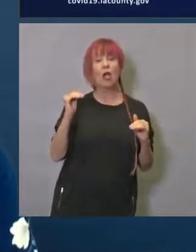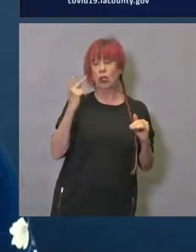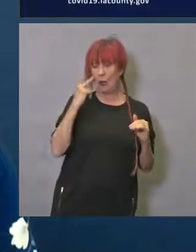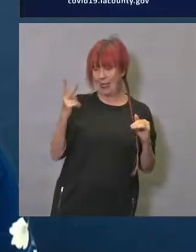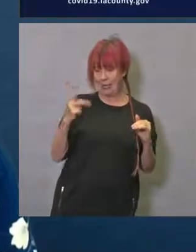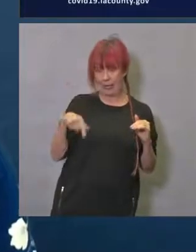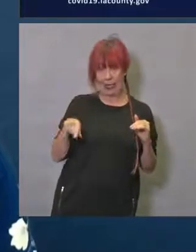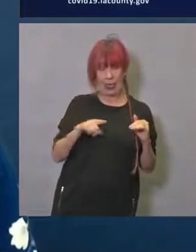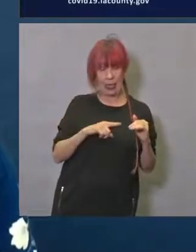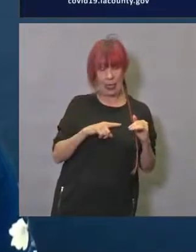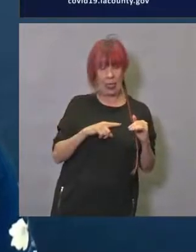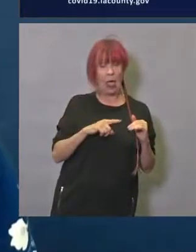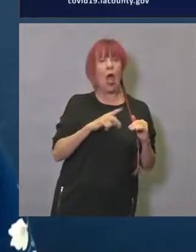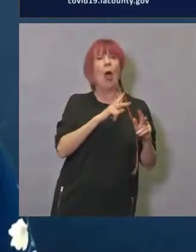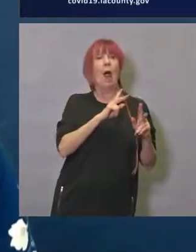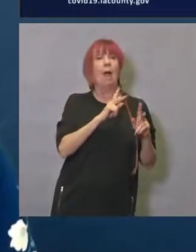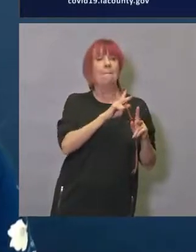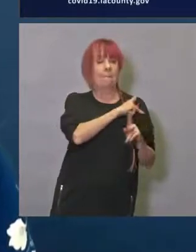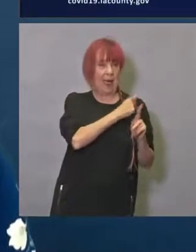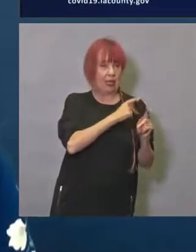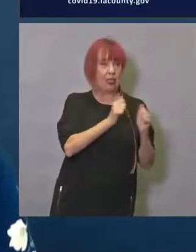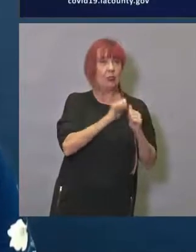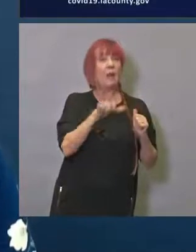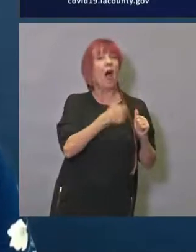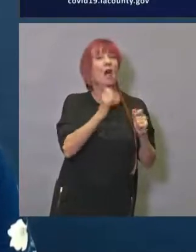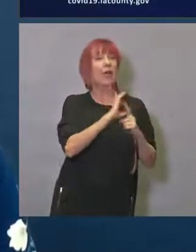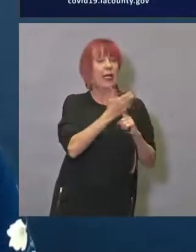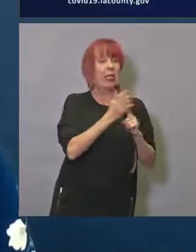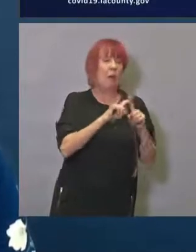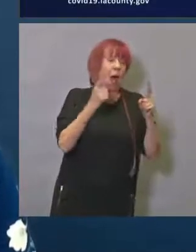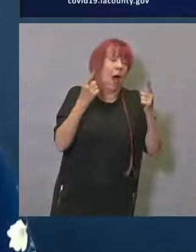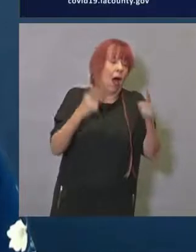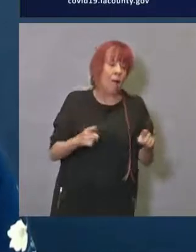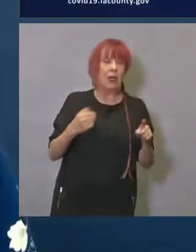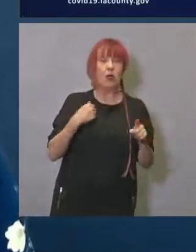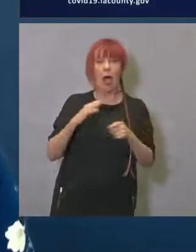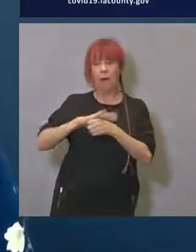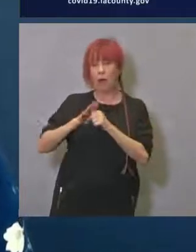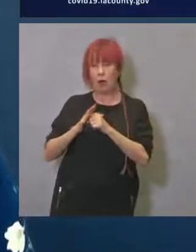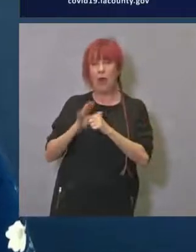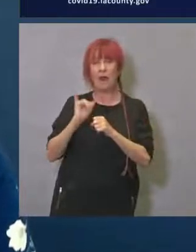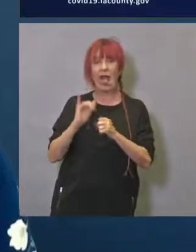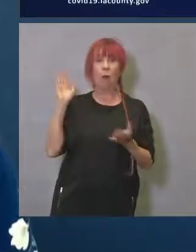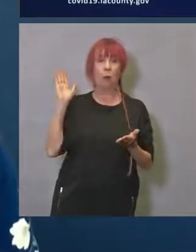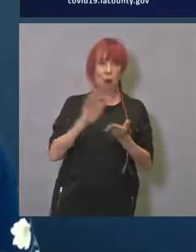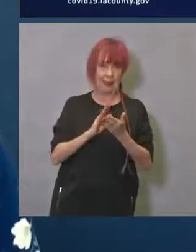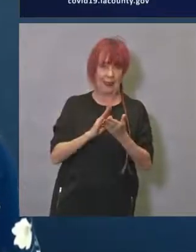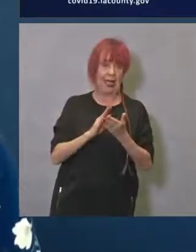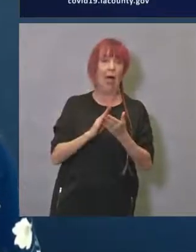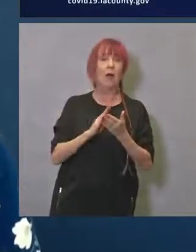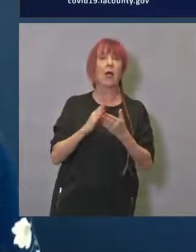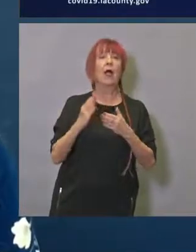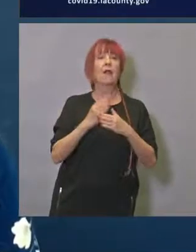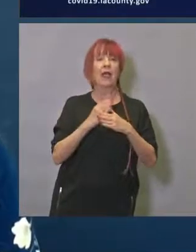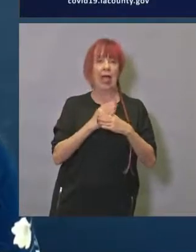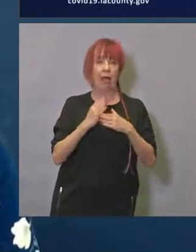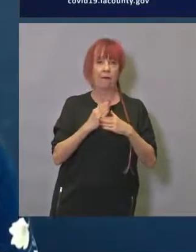patients with other conditions but who happen to have COVID, that is bringing down the overall average length of stay.